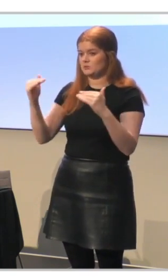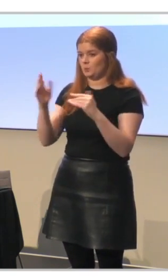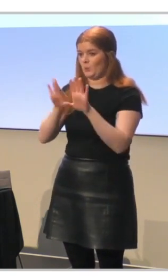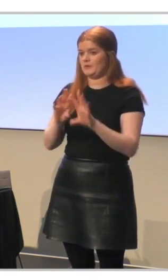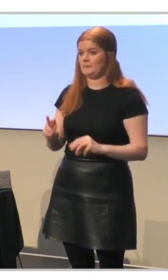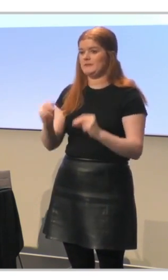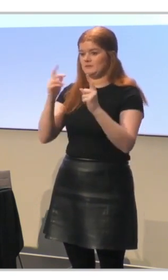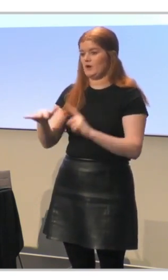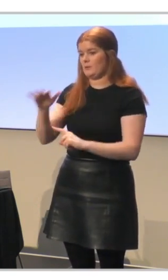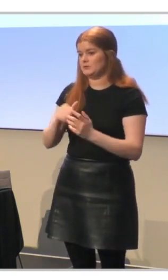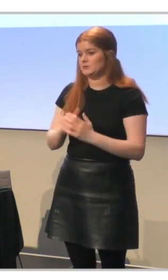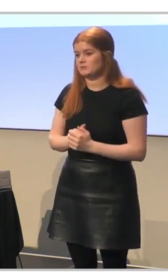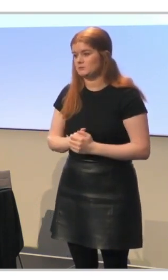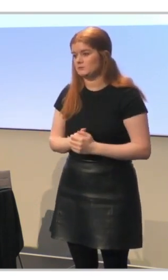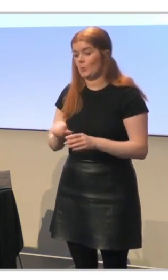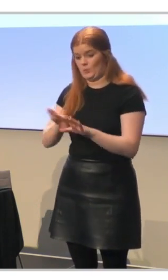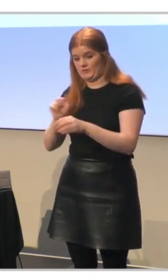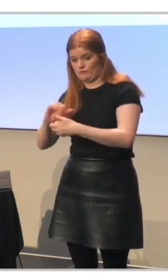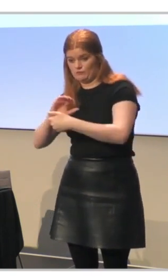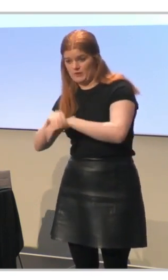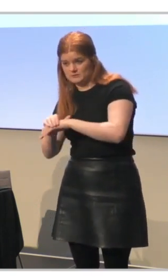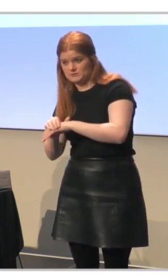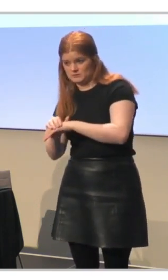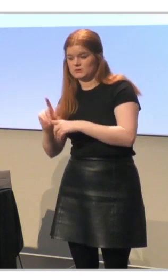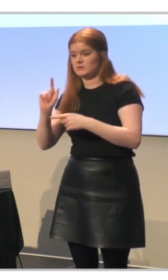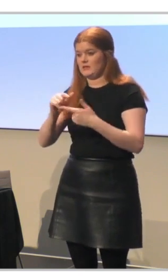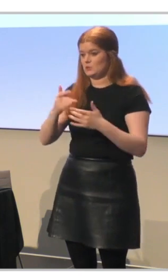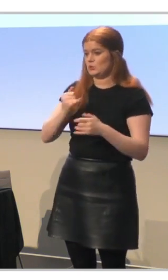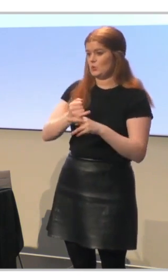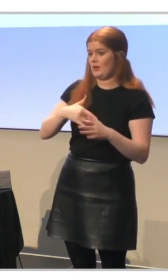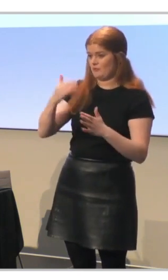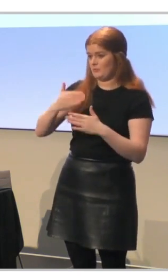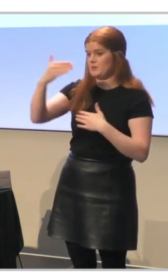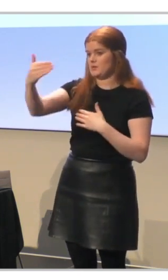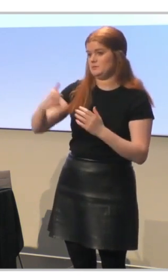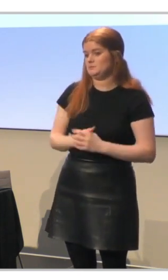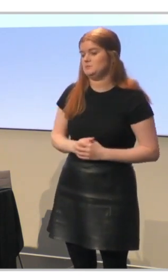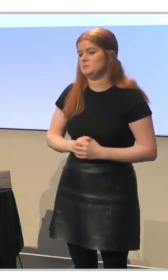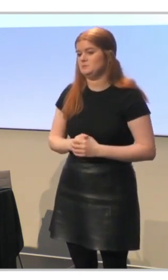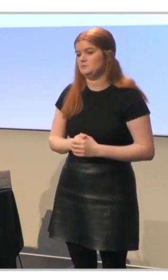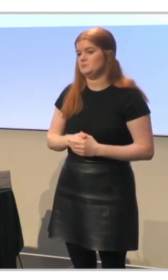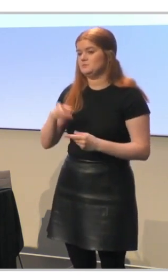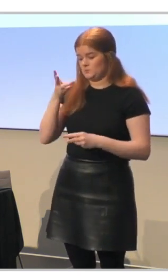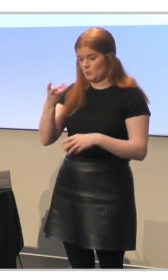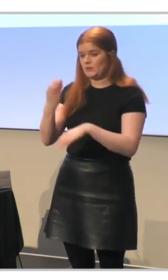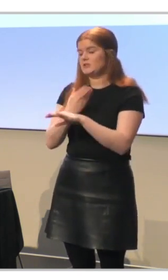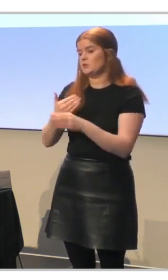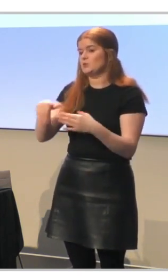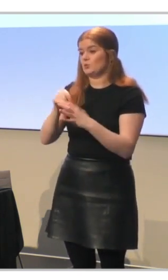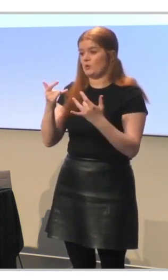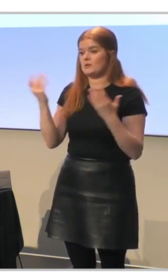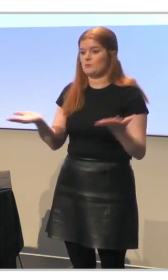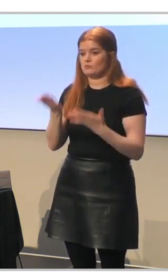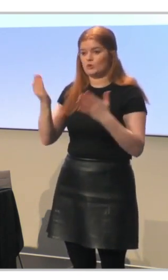immediate environment, with their peers and with school life and beyond. This will continue to include promoting